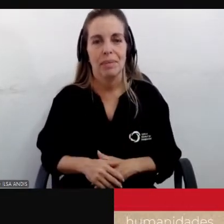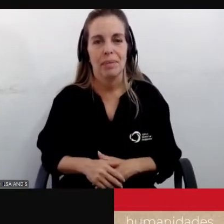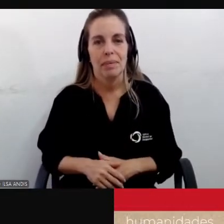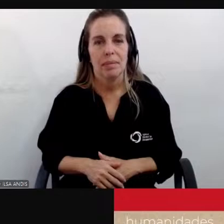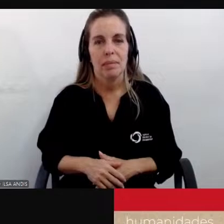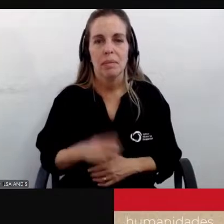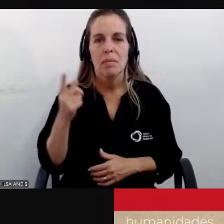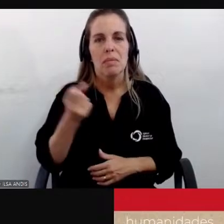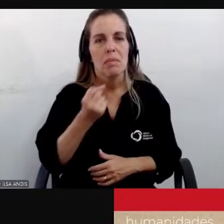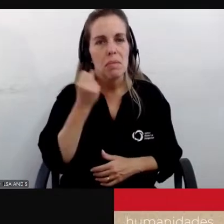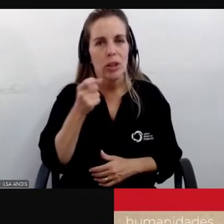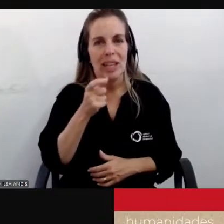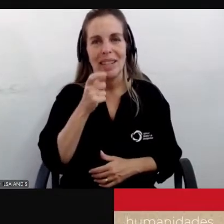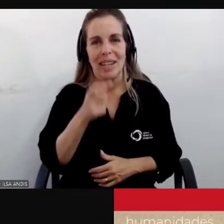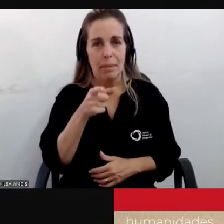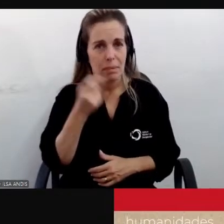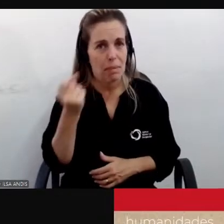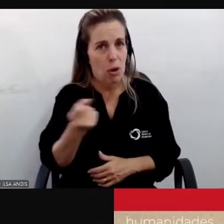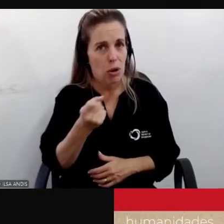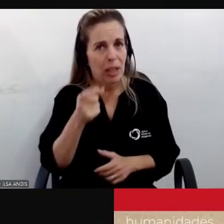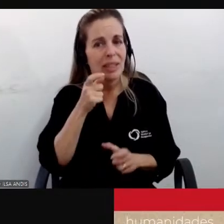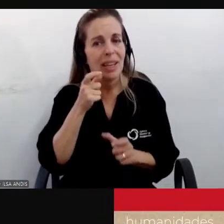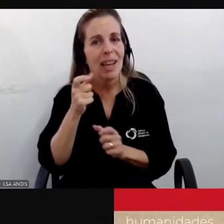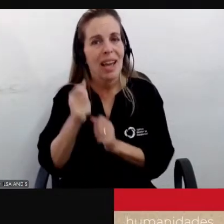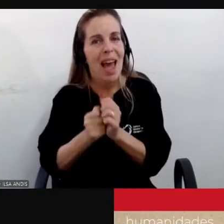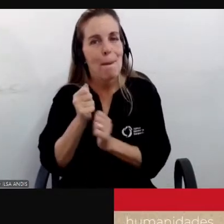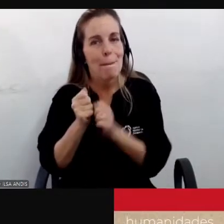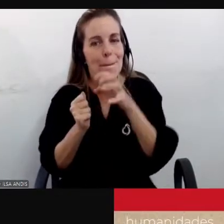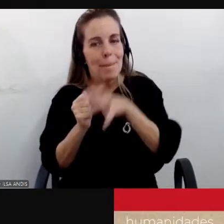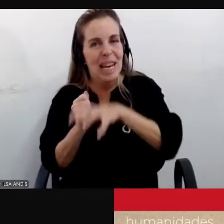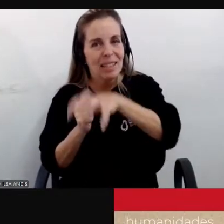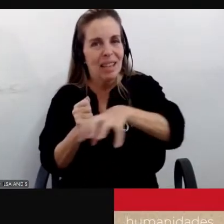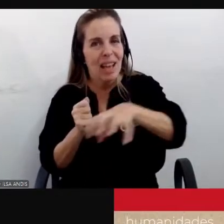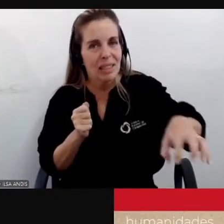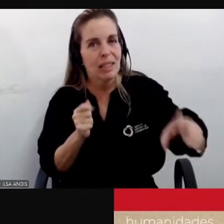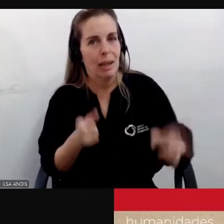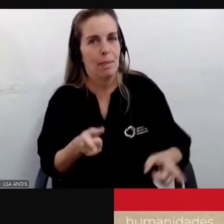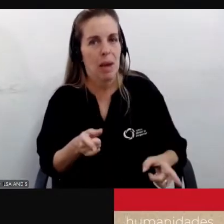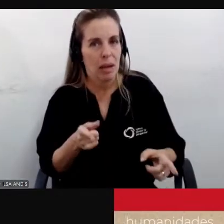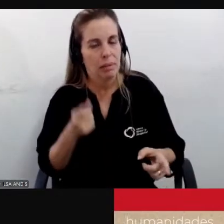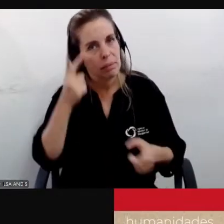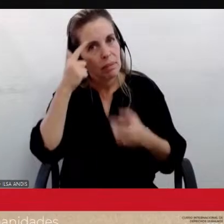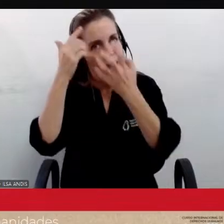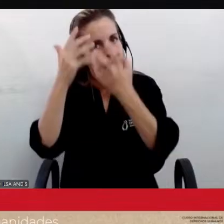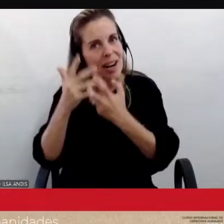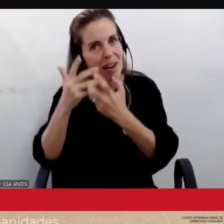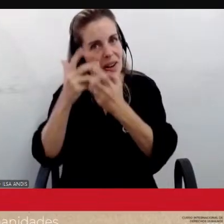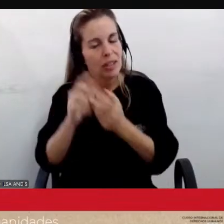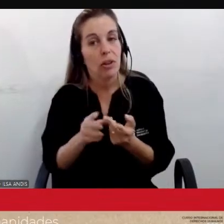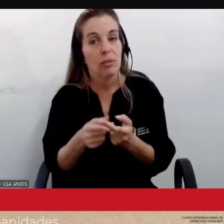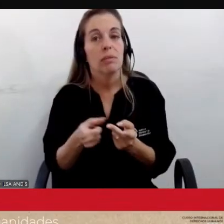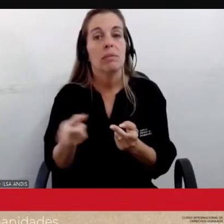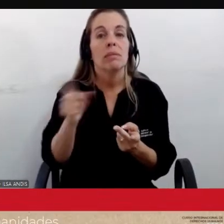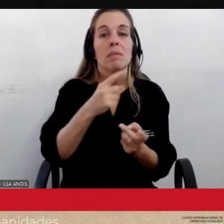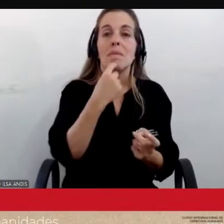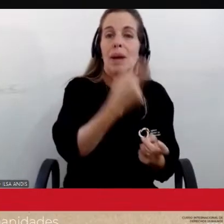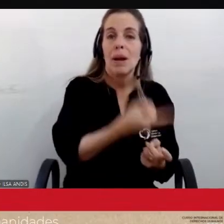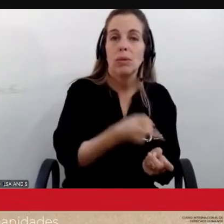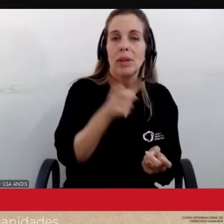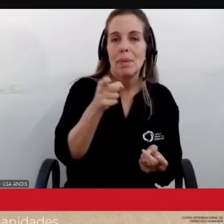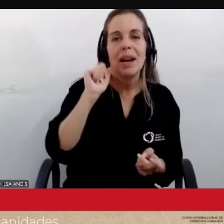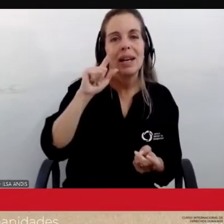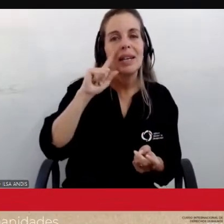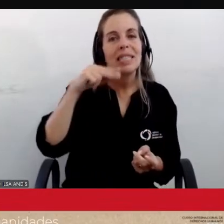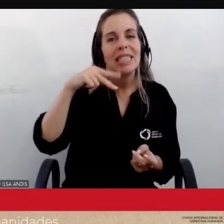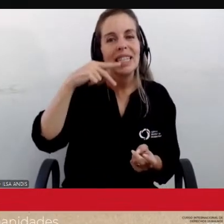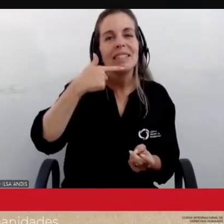So Queens, it is undoubtedly extremely important for private companies to be involved in